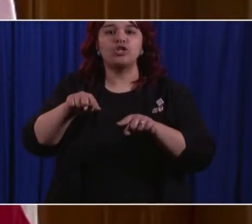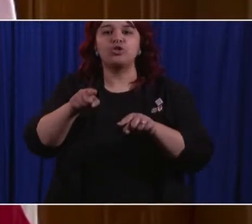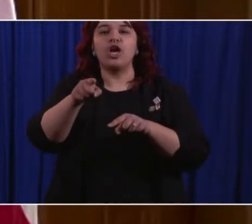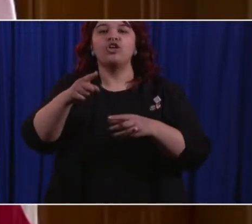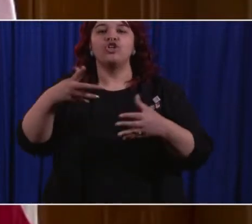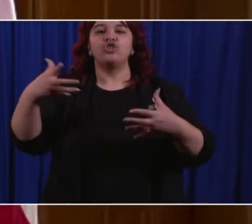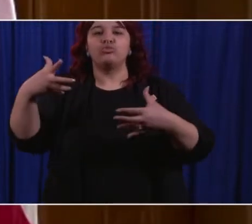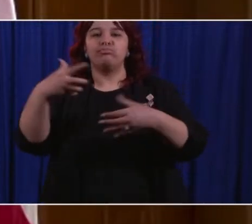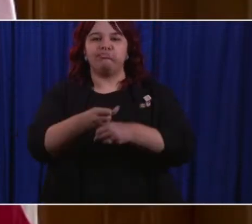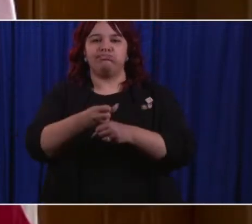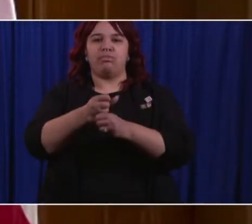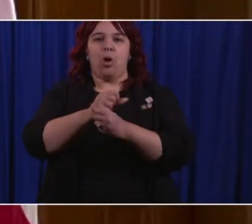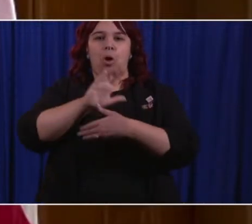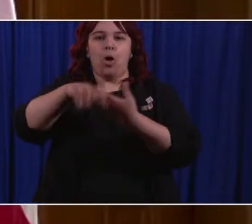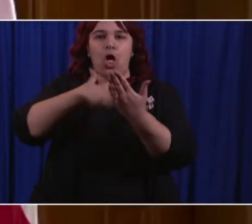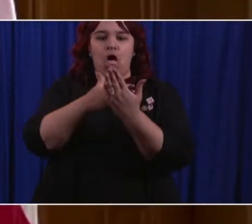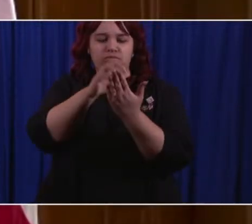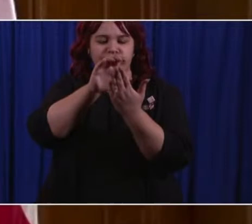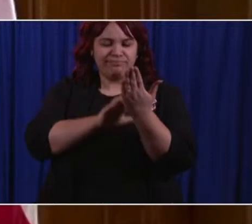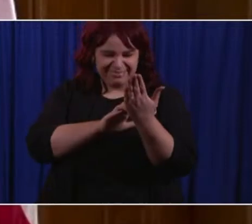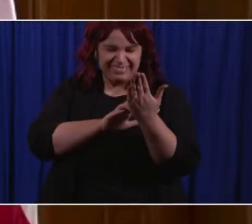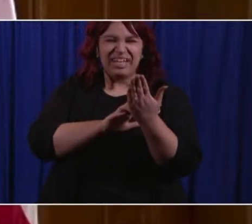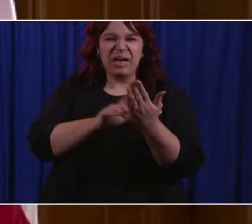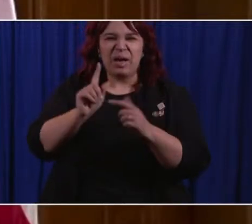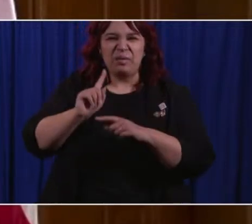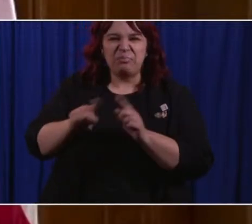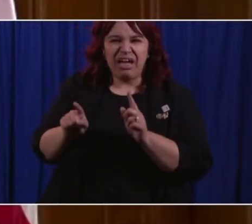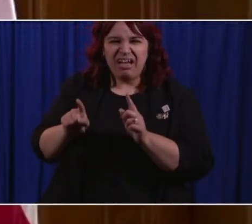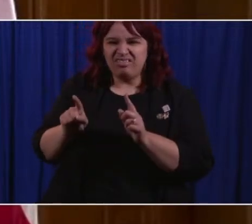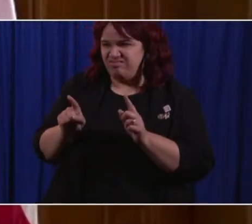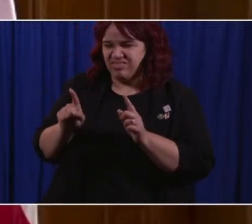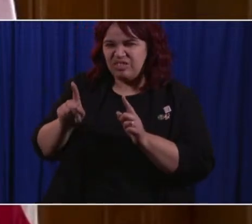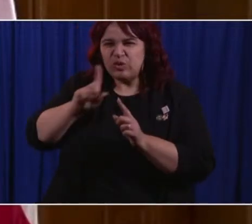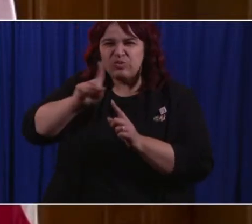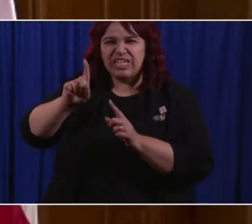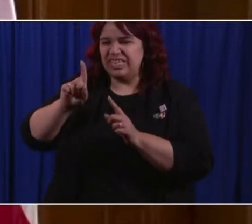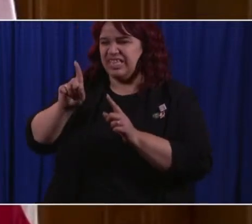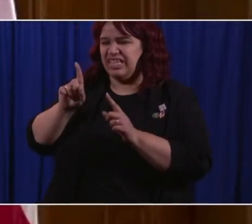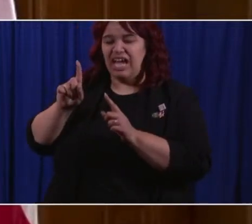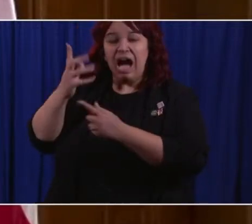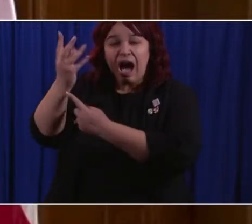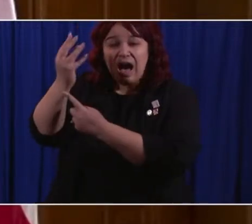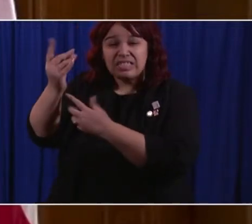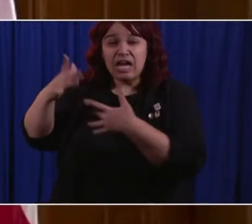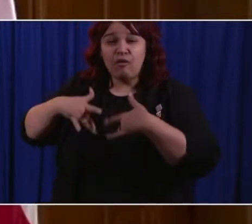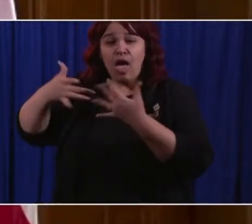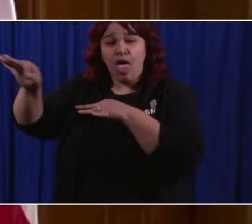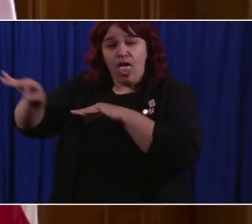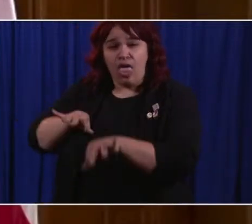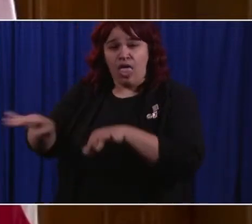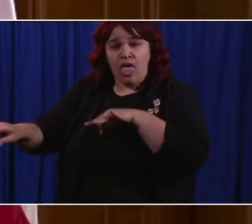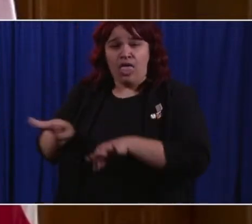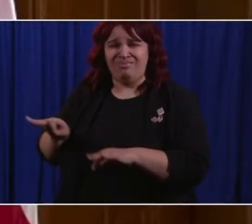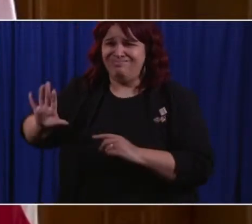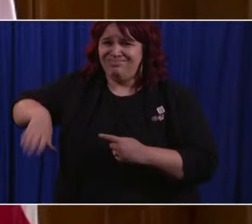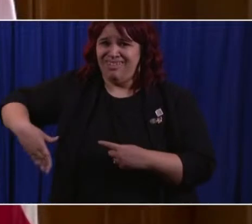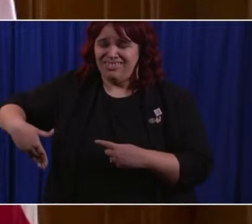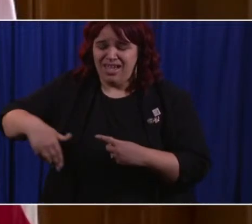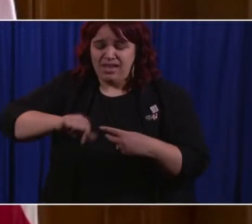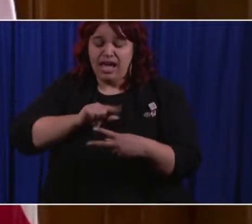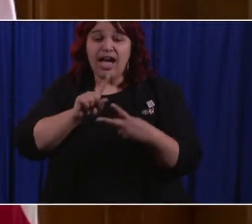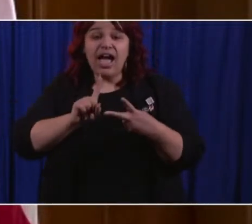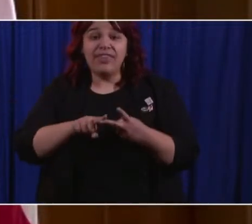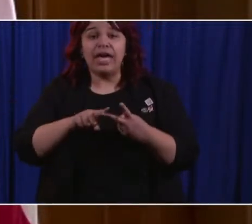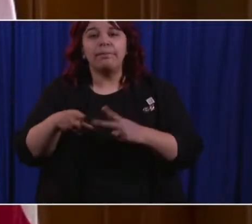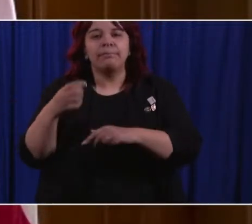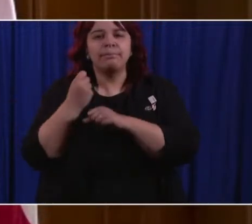into the baseball season, are you staying with 30% capacity for the Reds and Indians, or will that be changed soon? No,